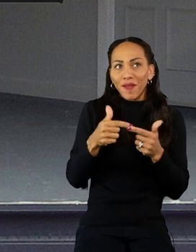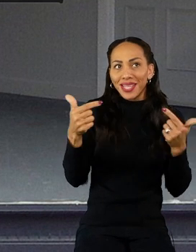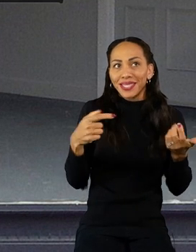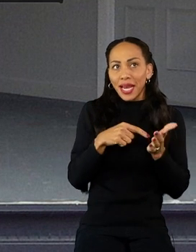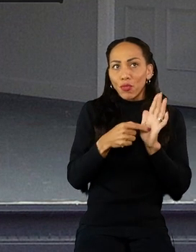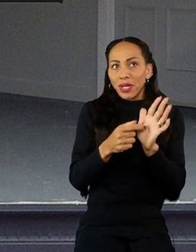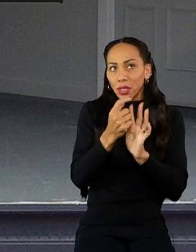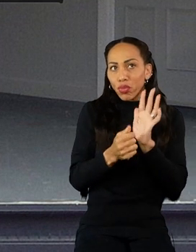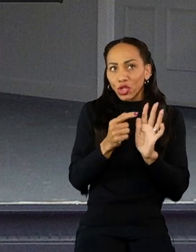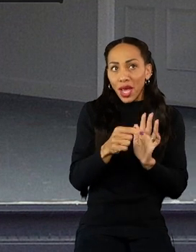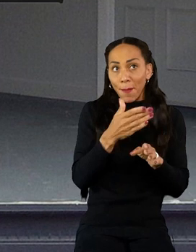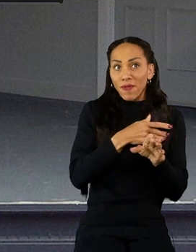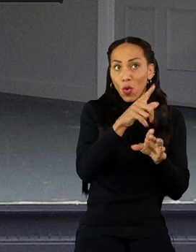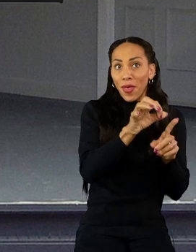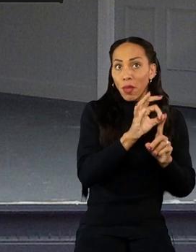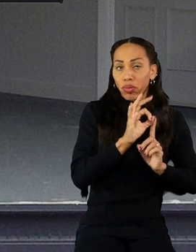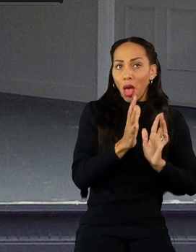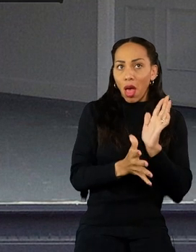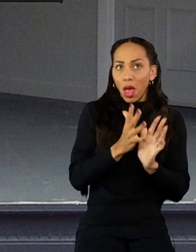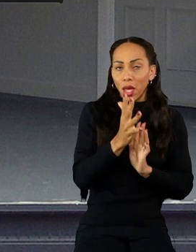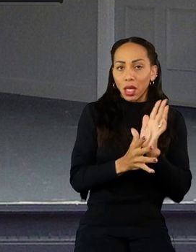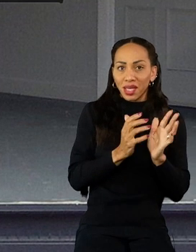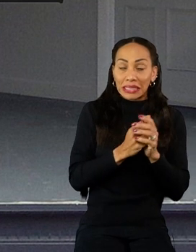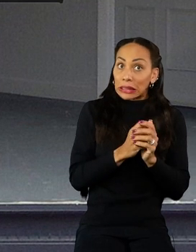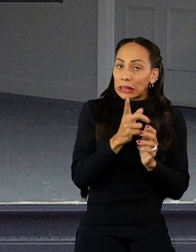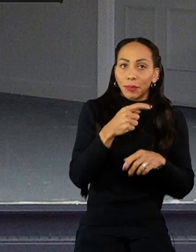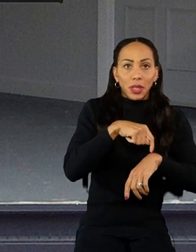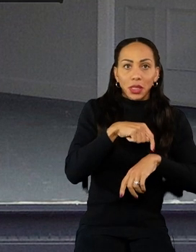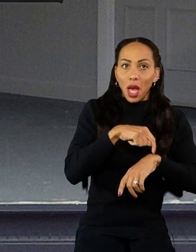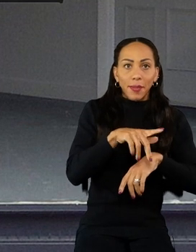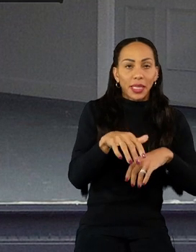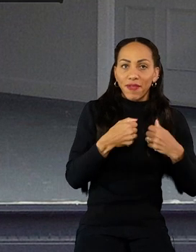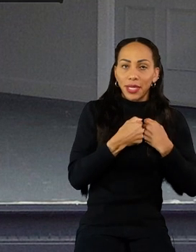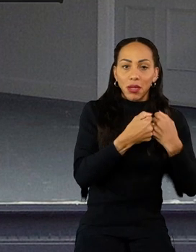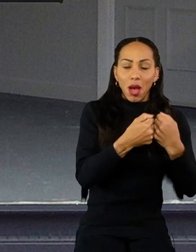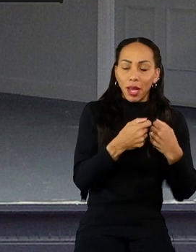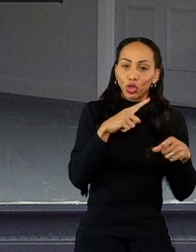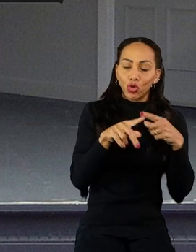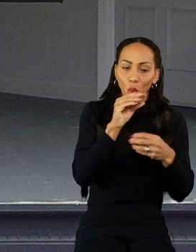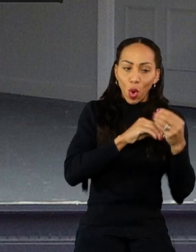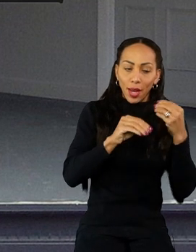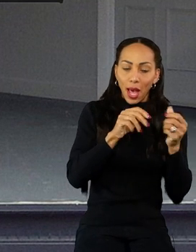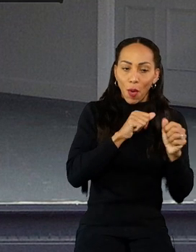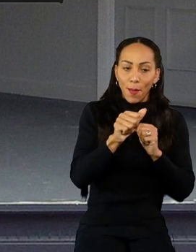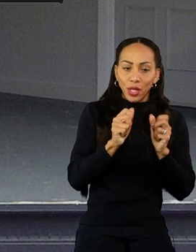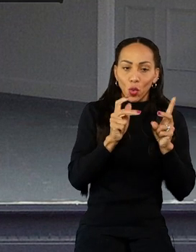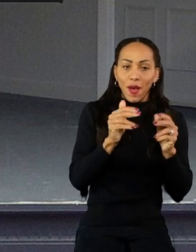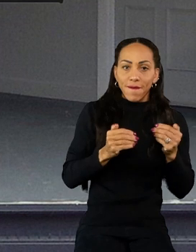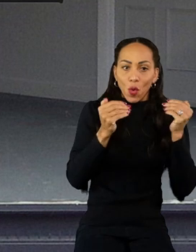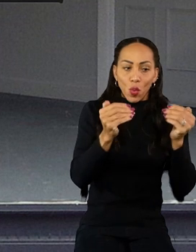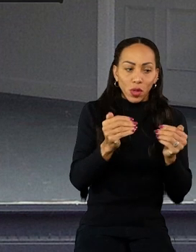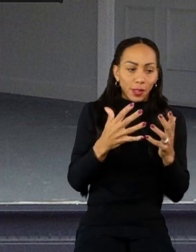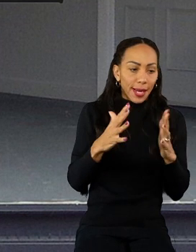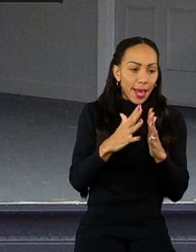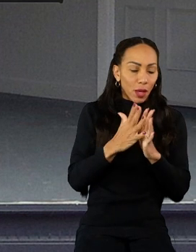were saying, they need to know some of the potential before submitting, but we really are quite tight on